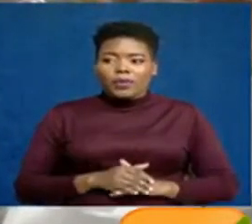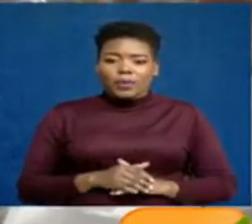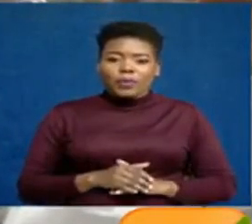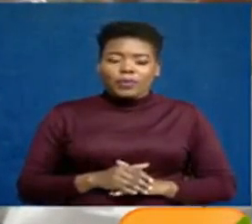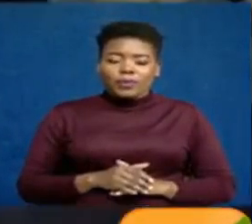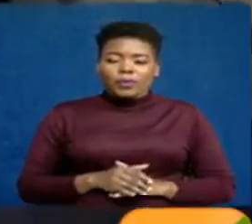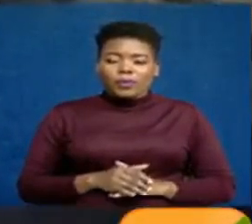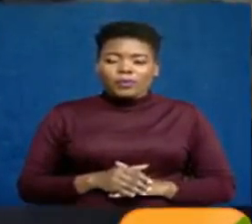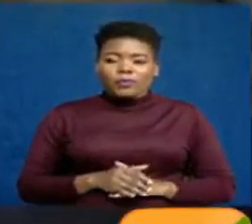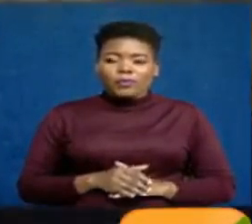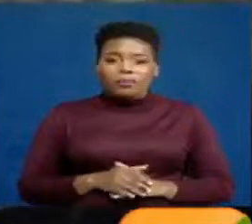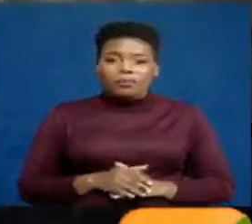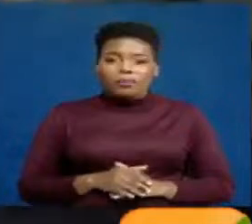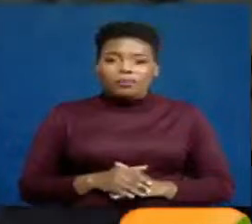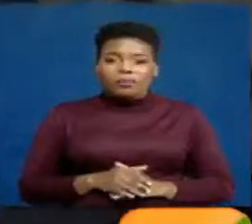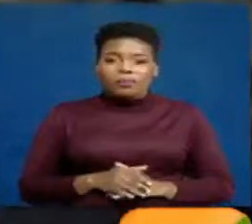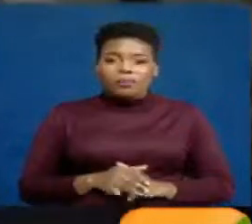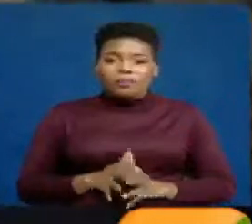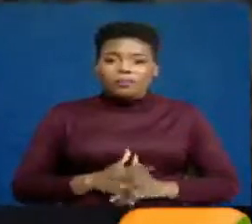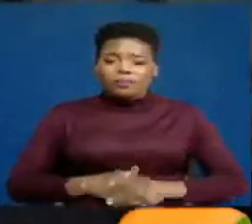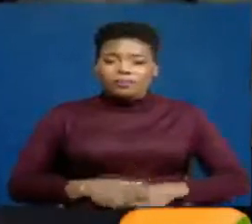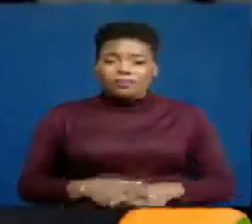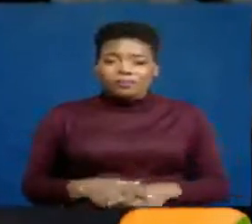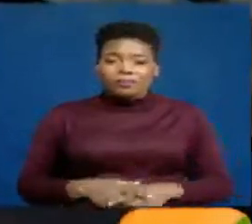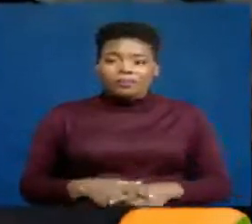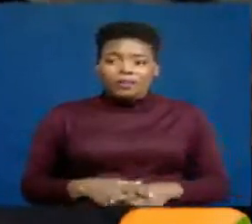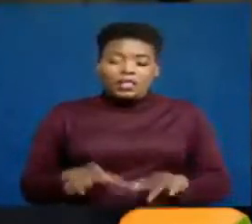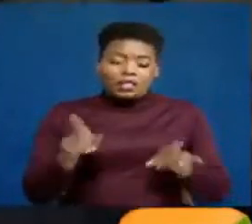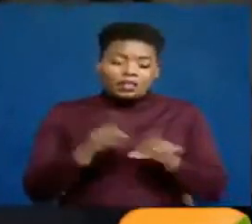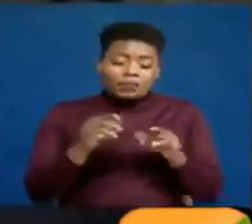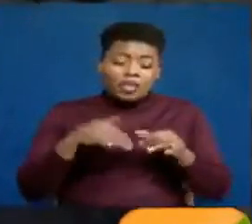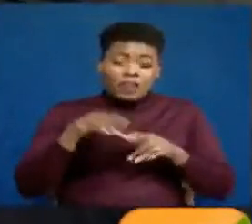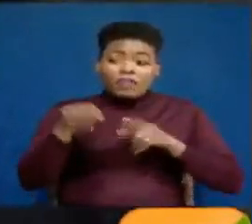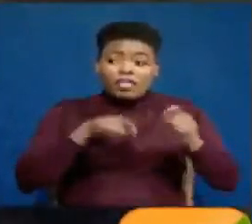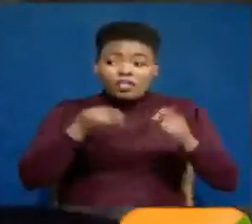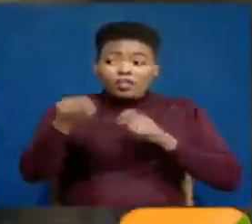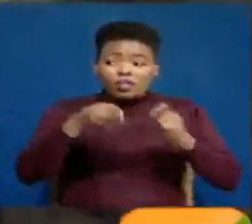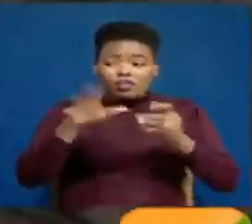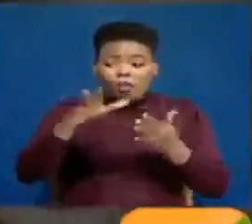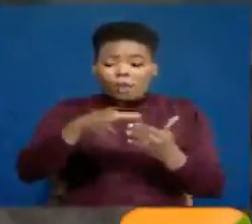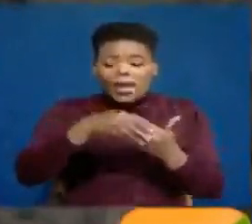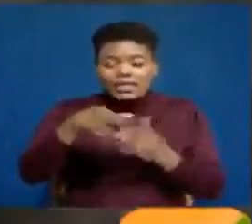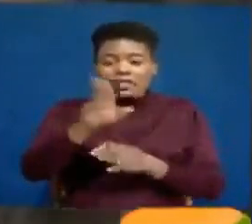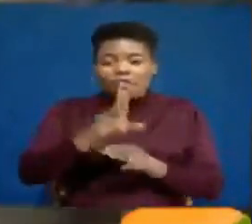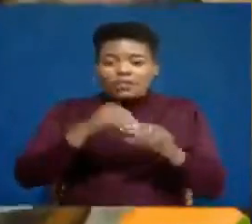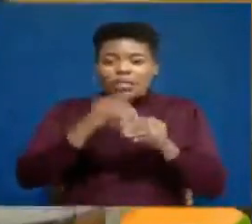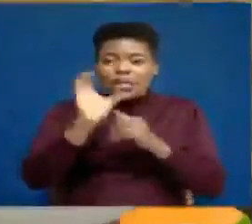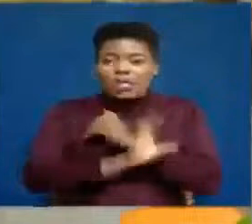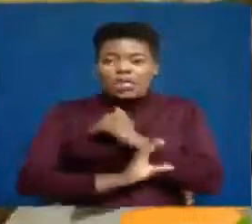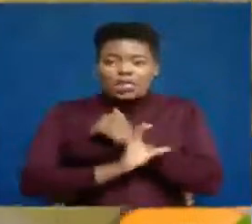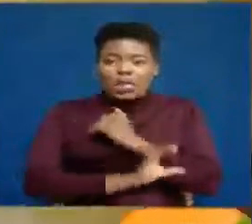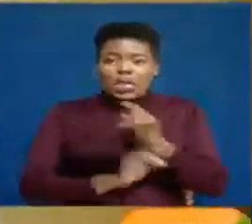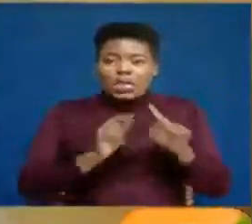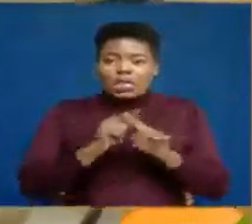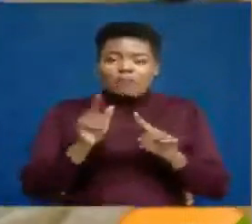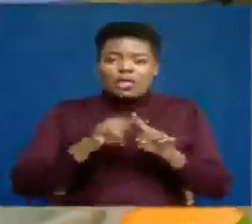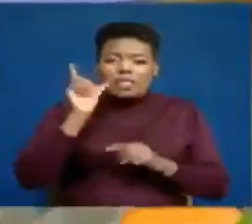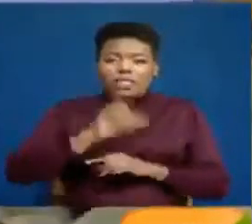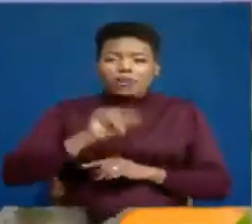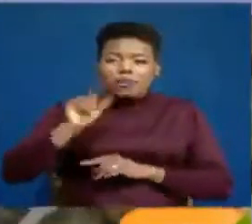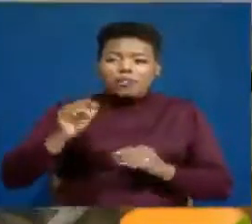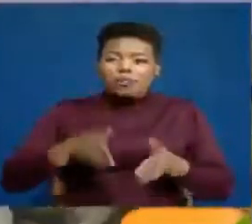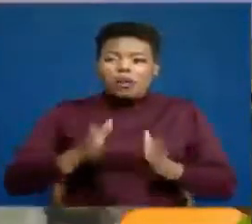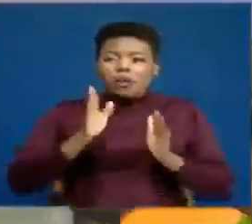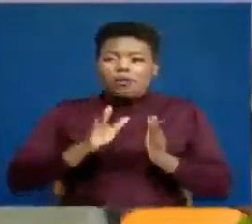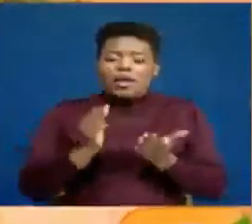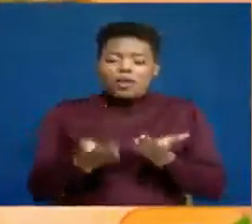and smaller. And even though there are regulations on plastic usage in the country, it is a cheaper way of